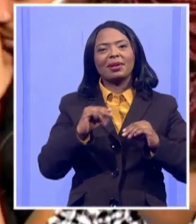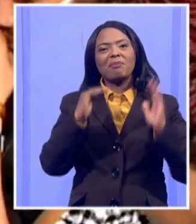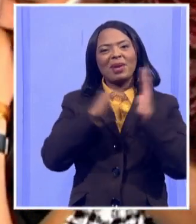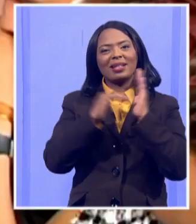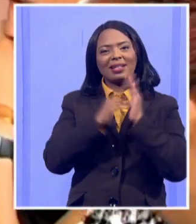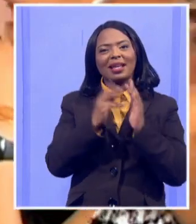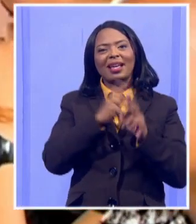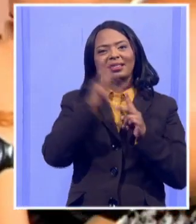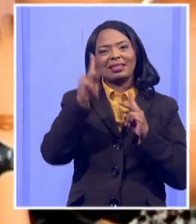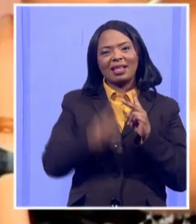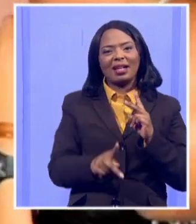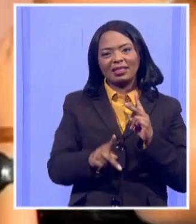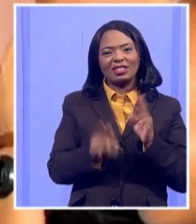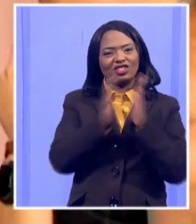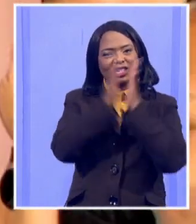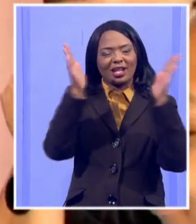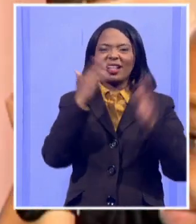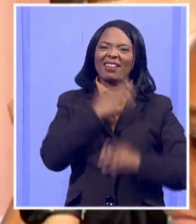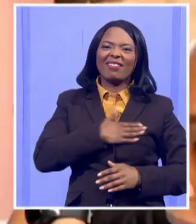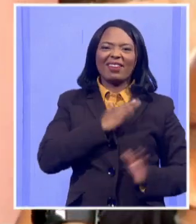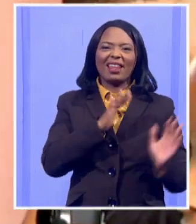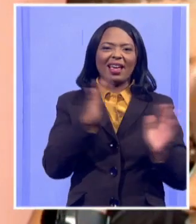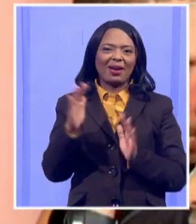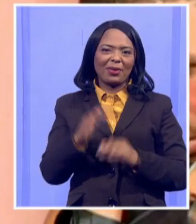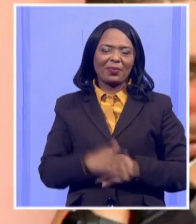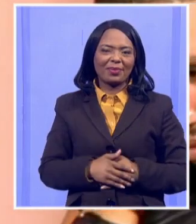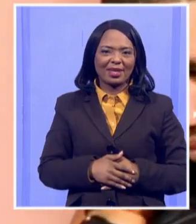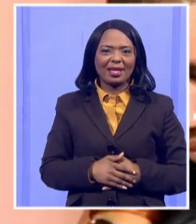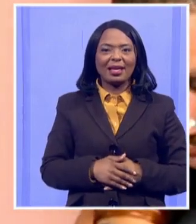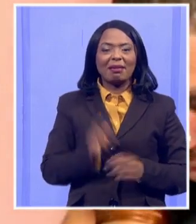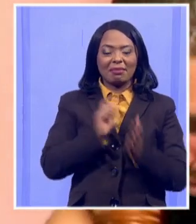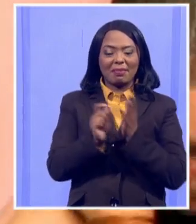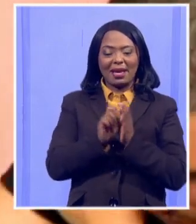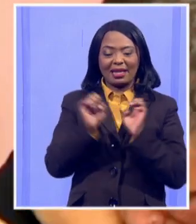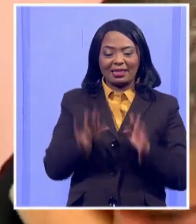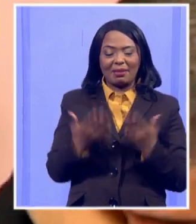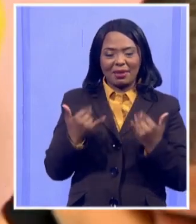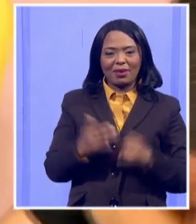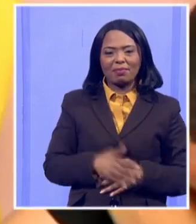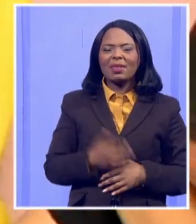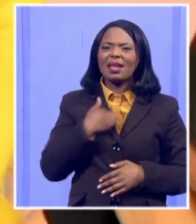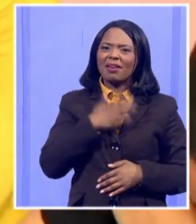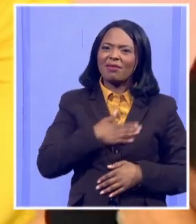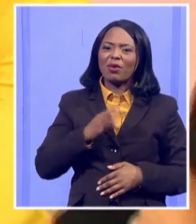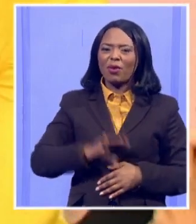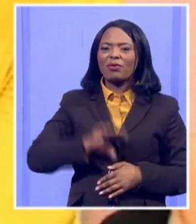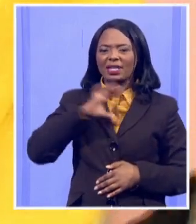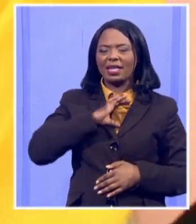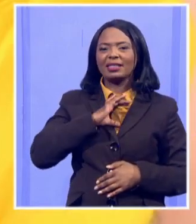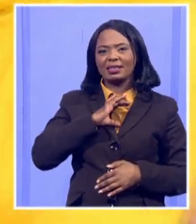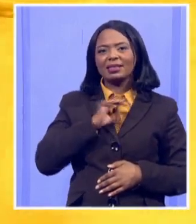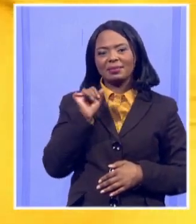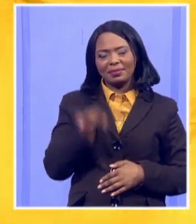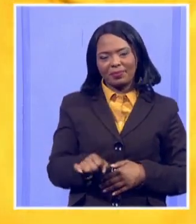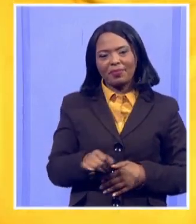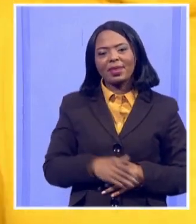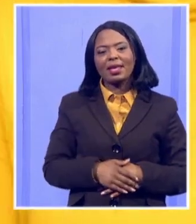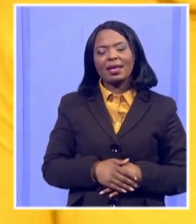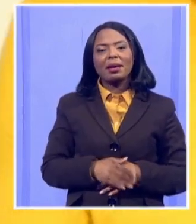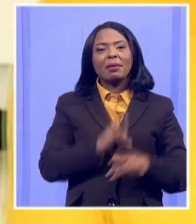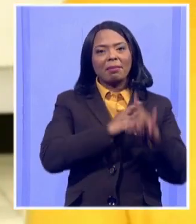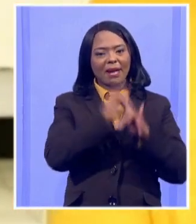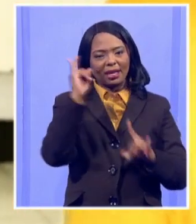are you feeling about the matric finals this year? Finals. I feel very confident about it. Our past trial